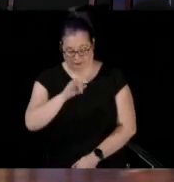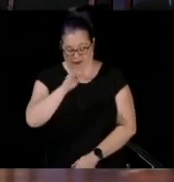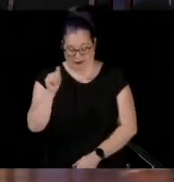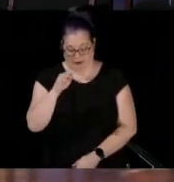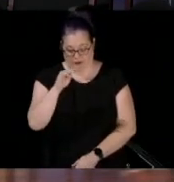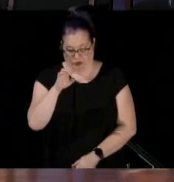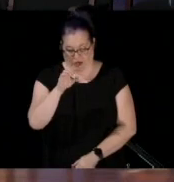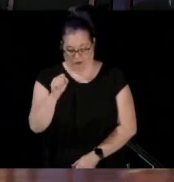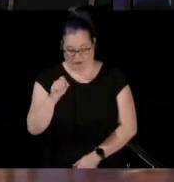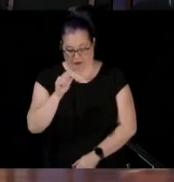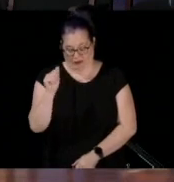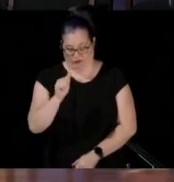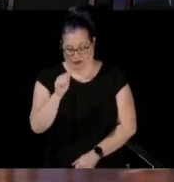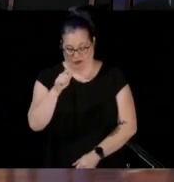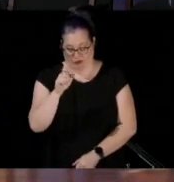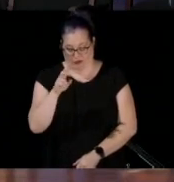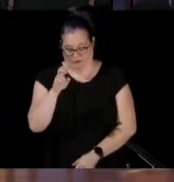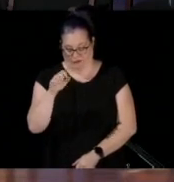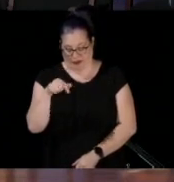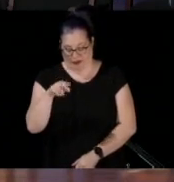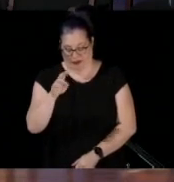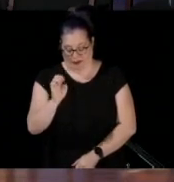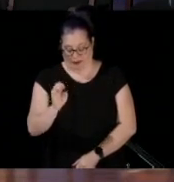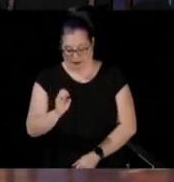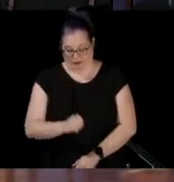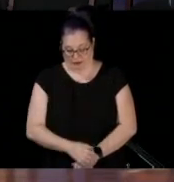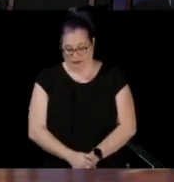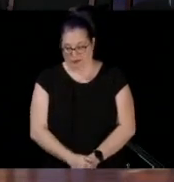James Alfredo Levesque.